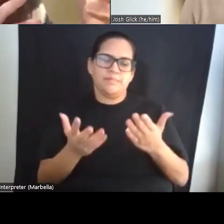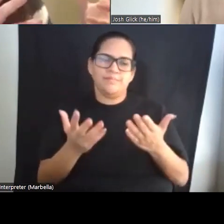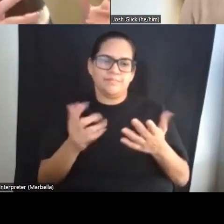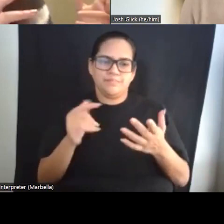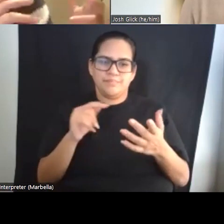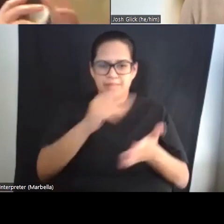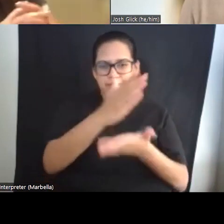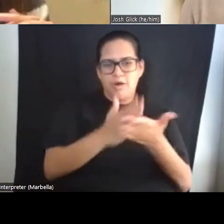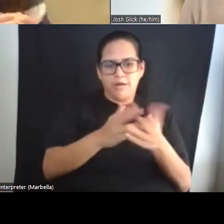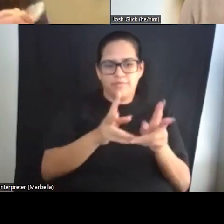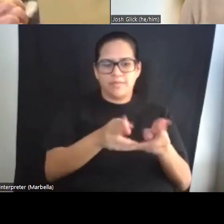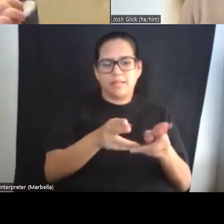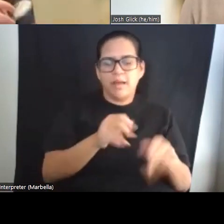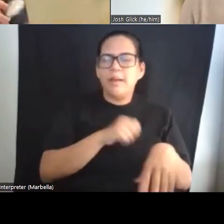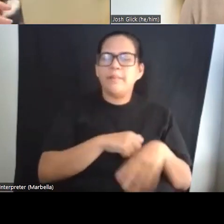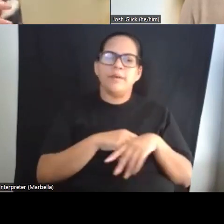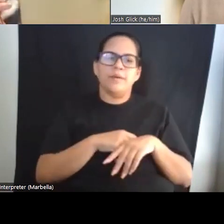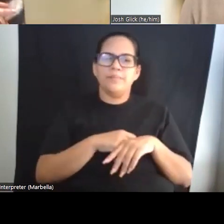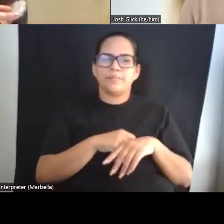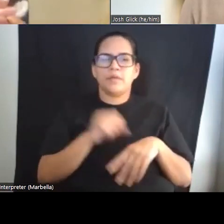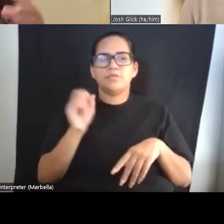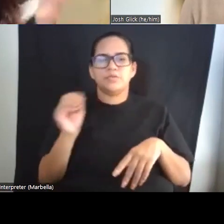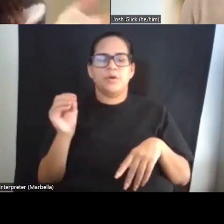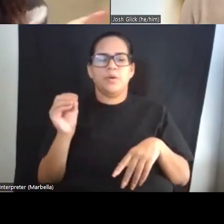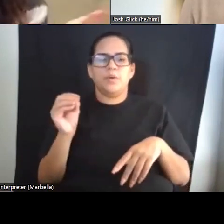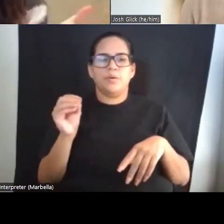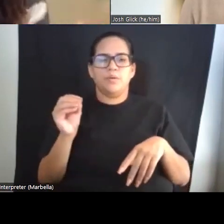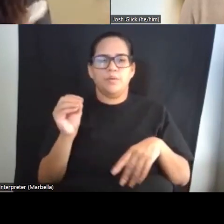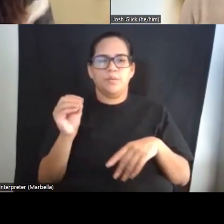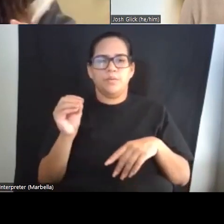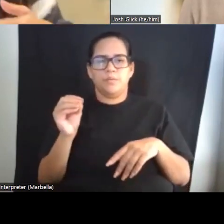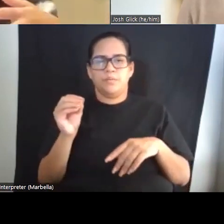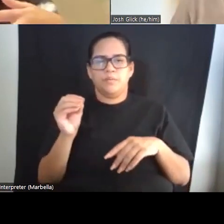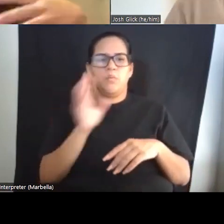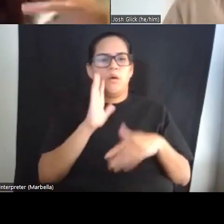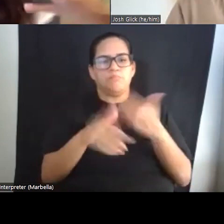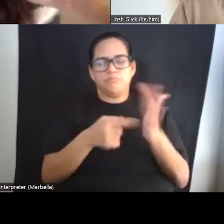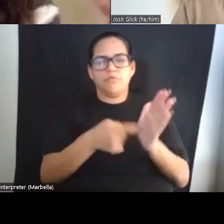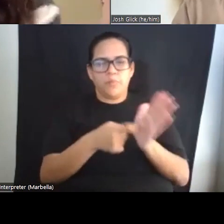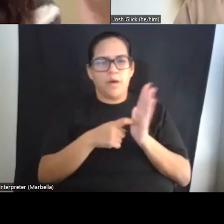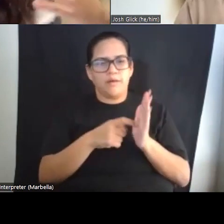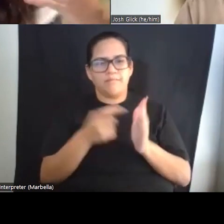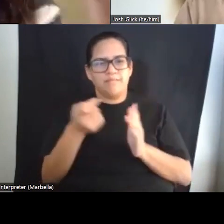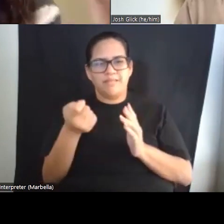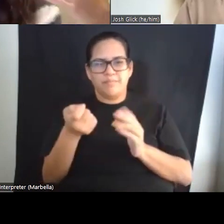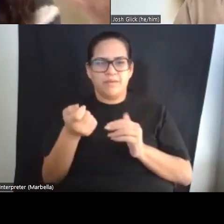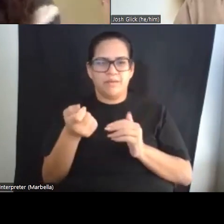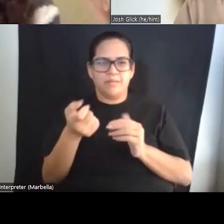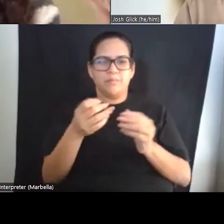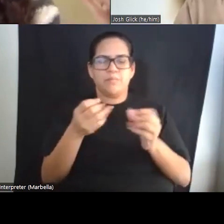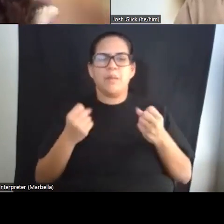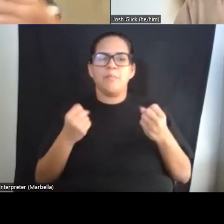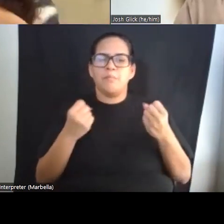part of the clip? So it's going to require a bit of like a